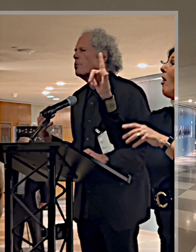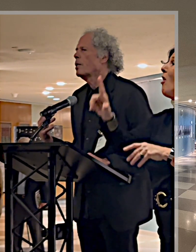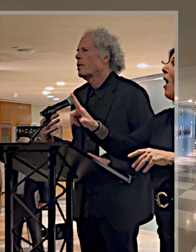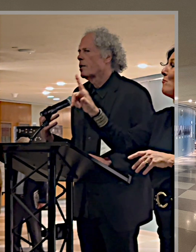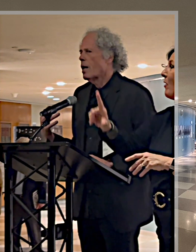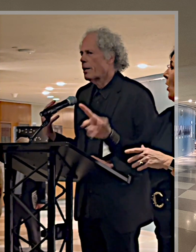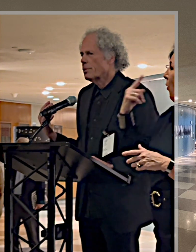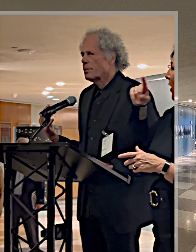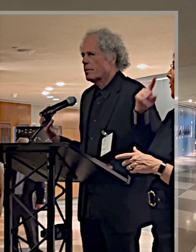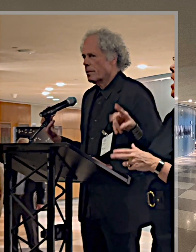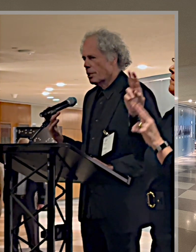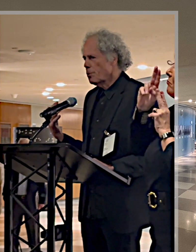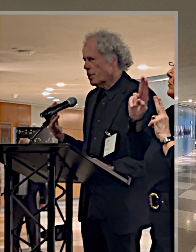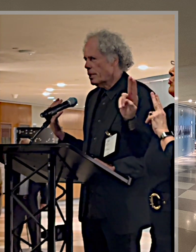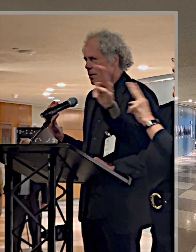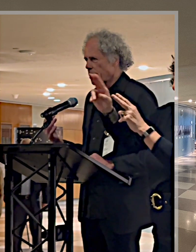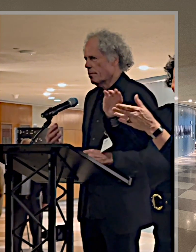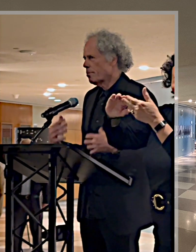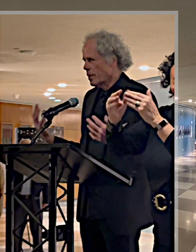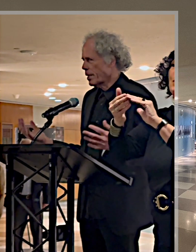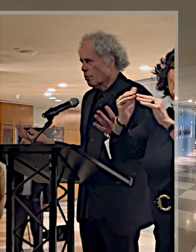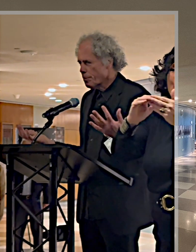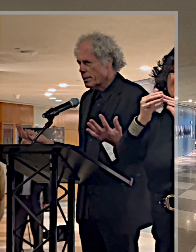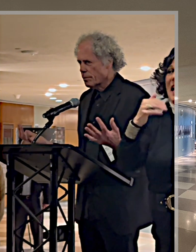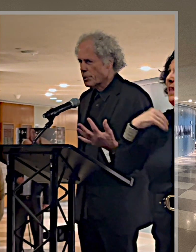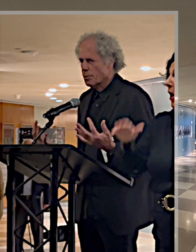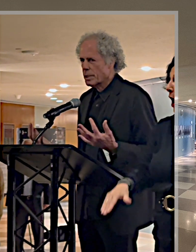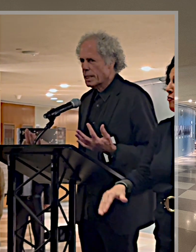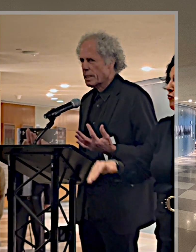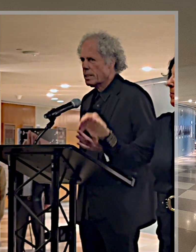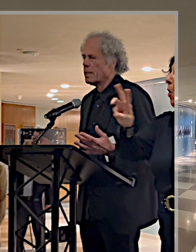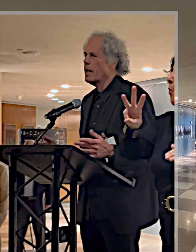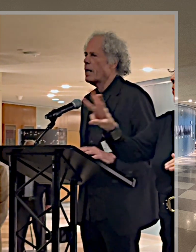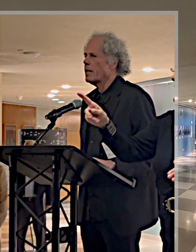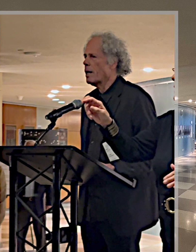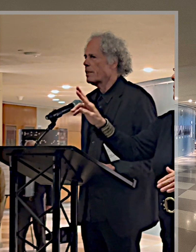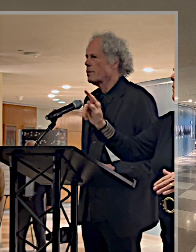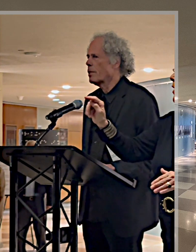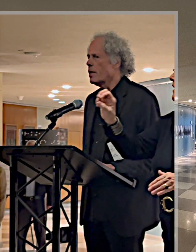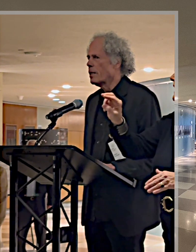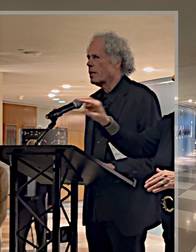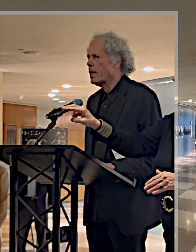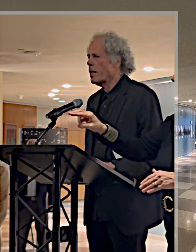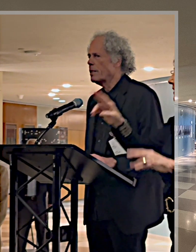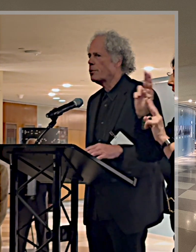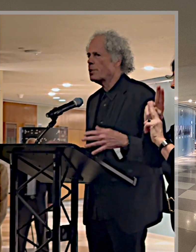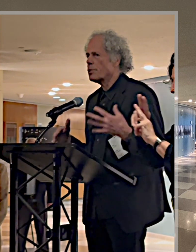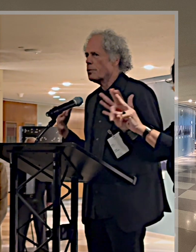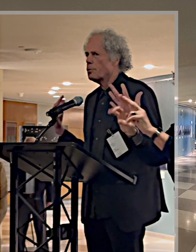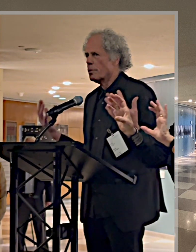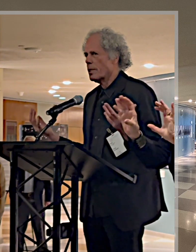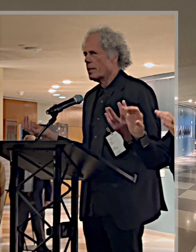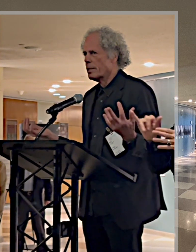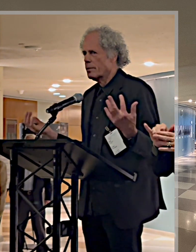to honor the community that I grew up in, Westport, Connecticut, and honor, and in doing